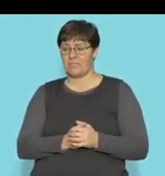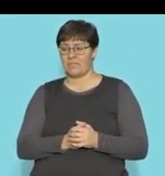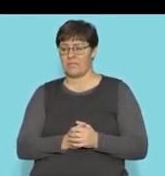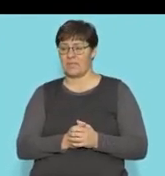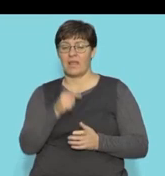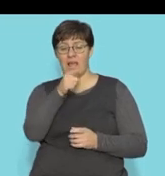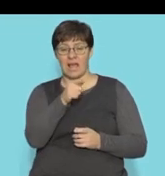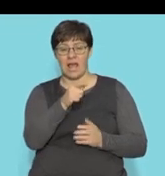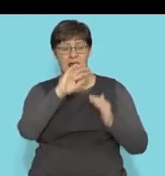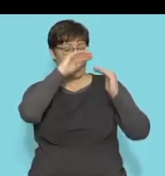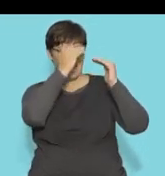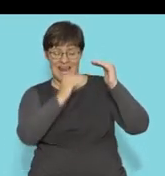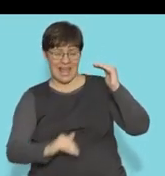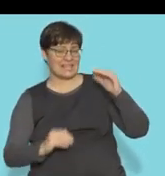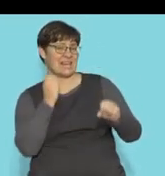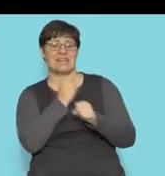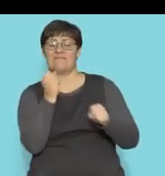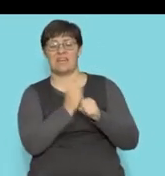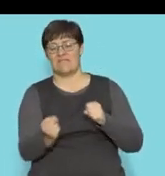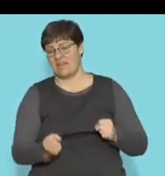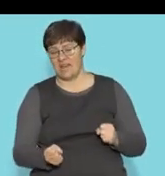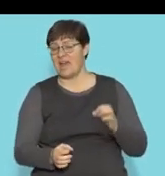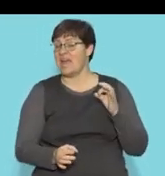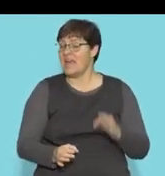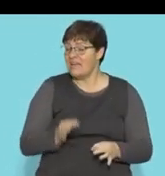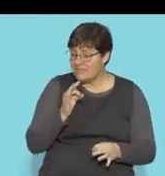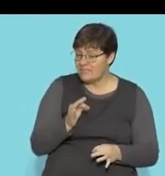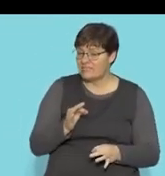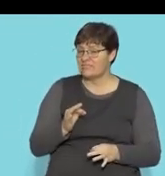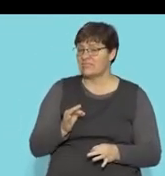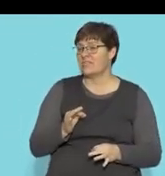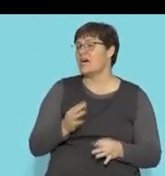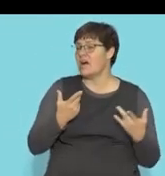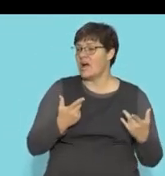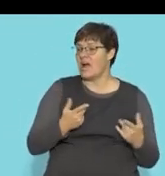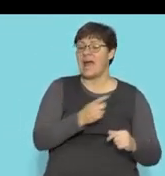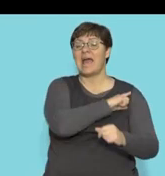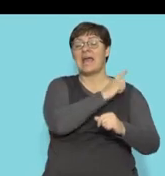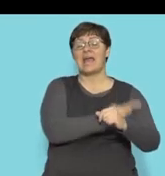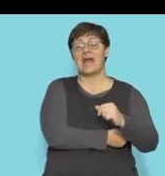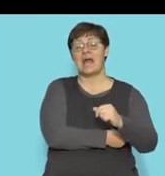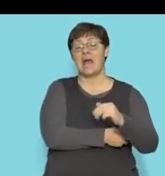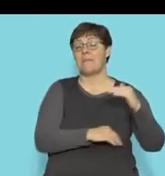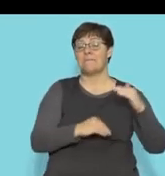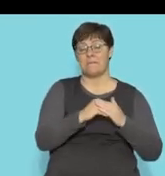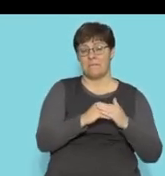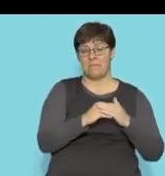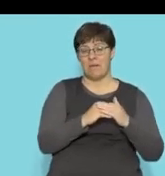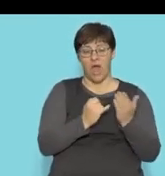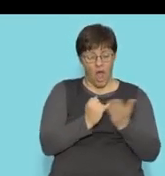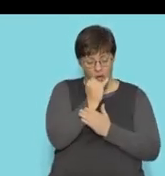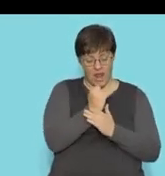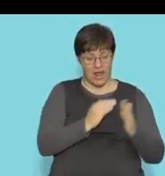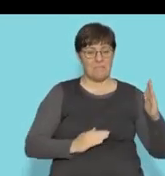never have decreased like this if we had have met the carrying capacity slightly